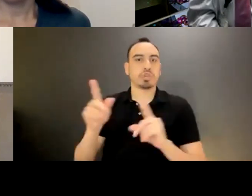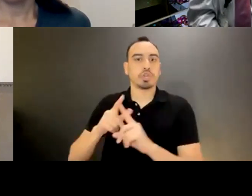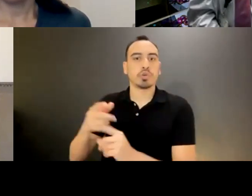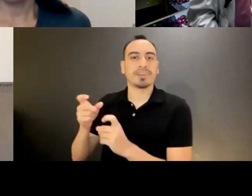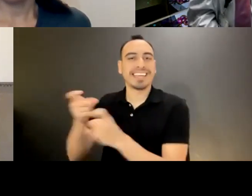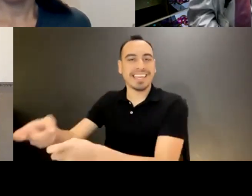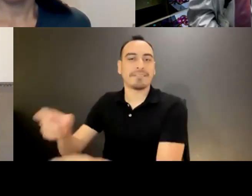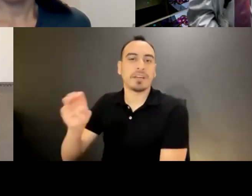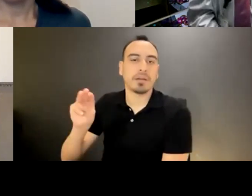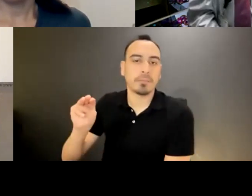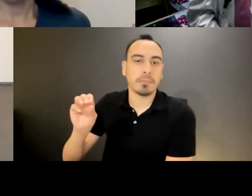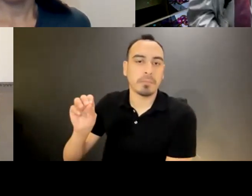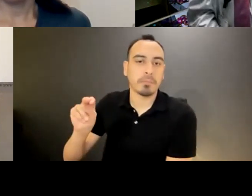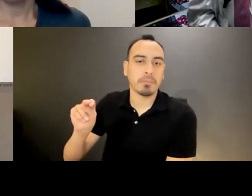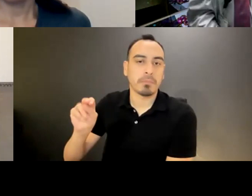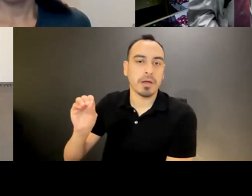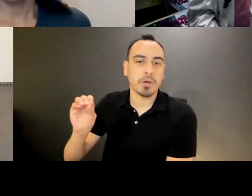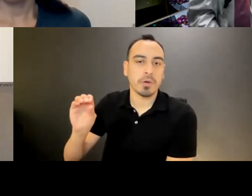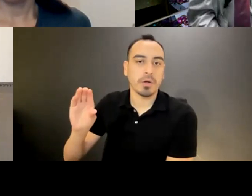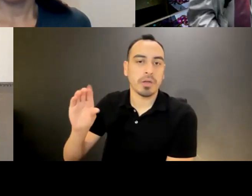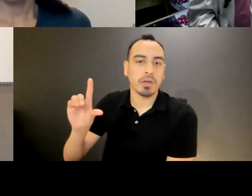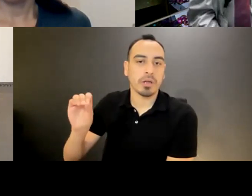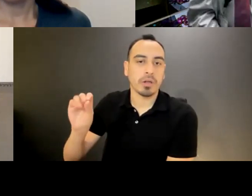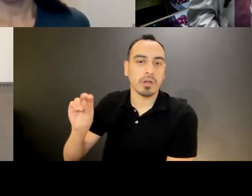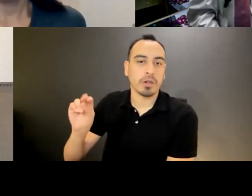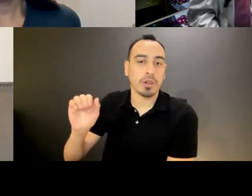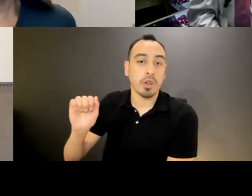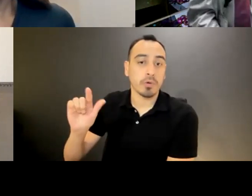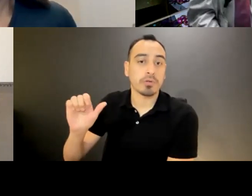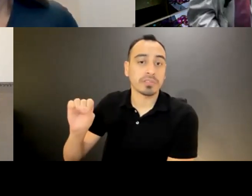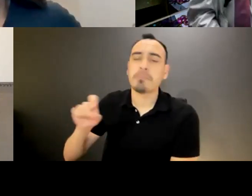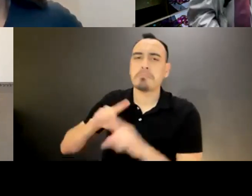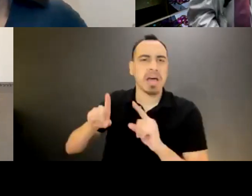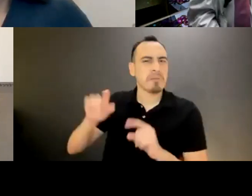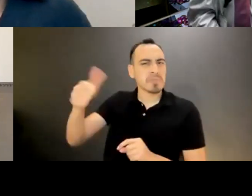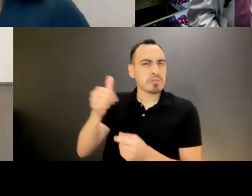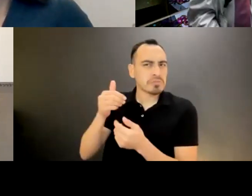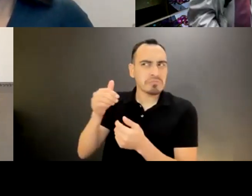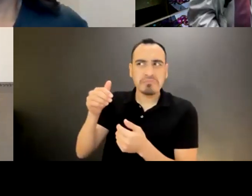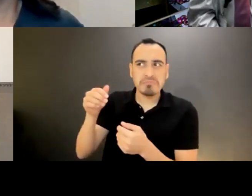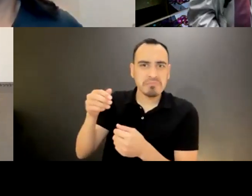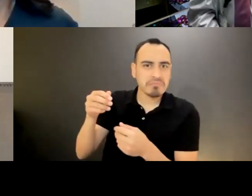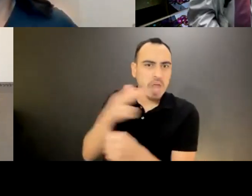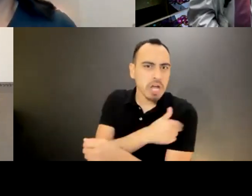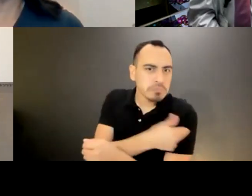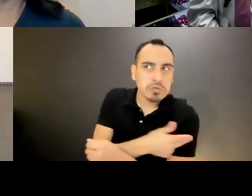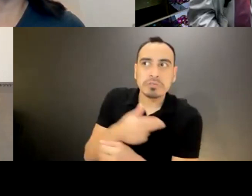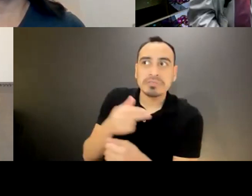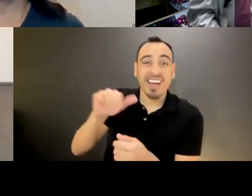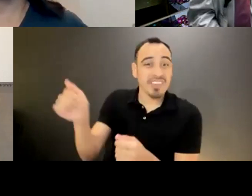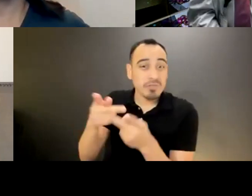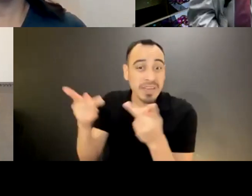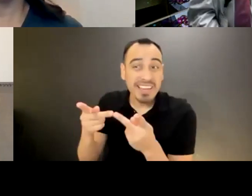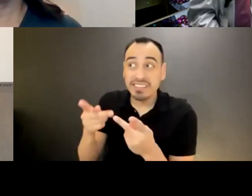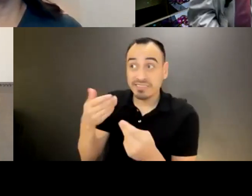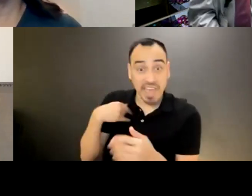I'm not sure where other community members would be able to necessarily access that medication if